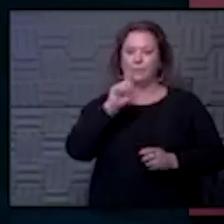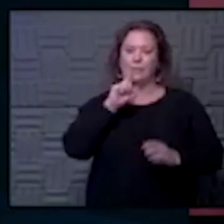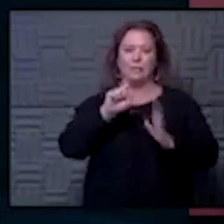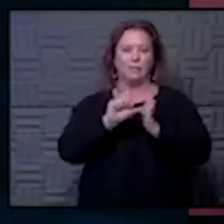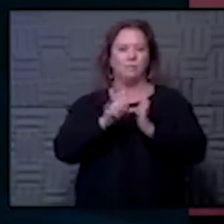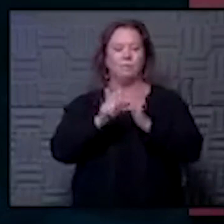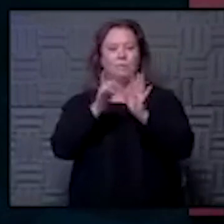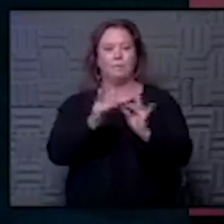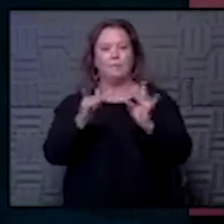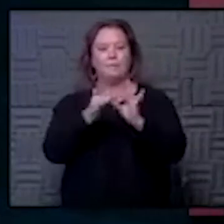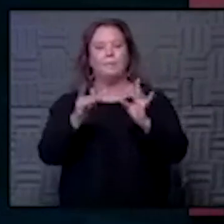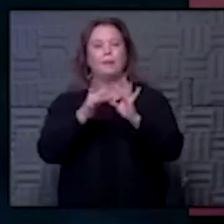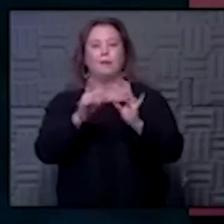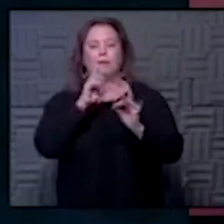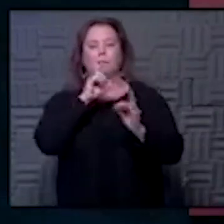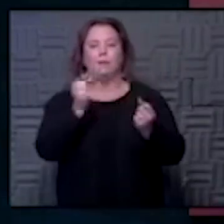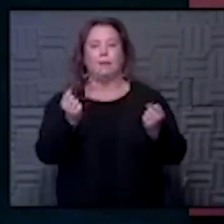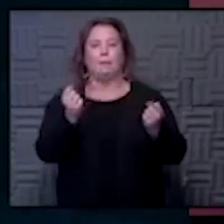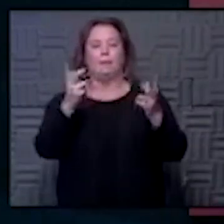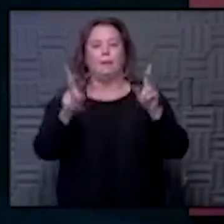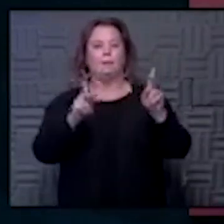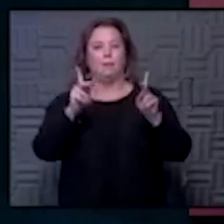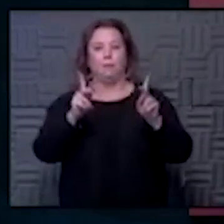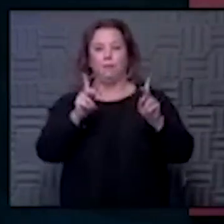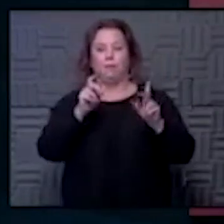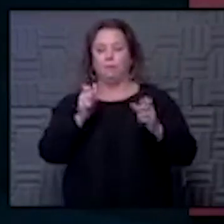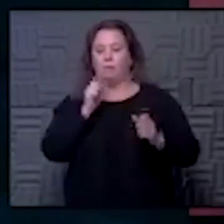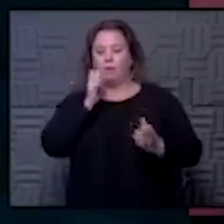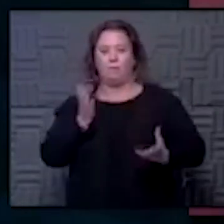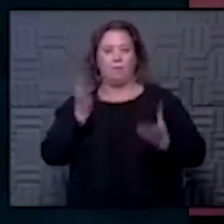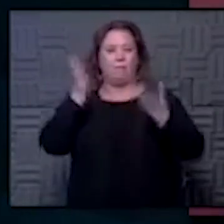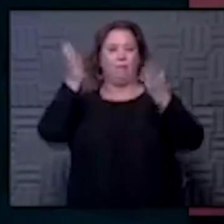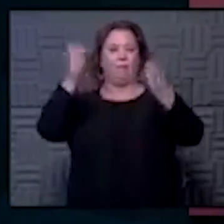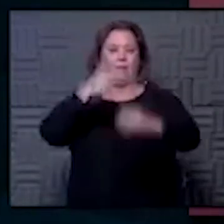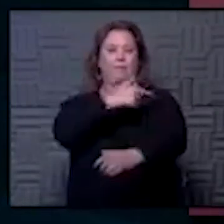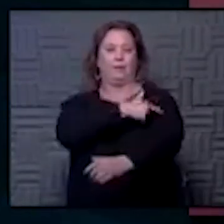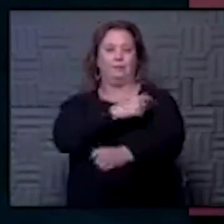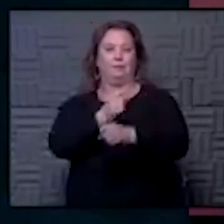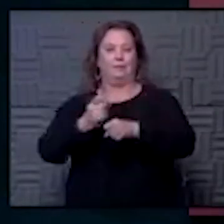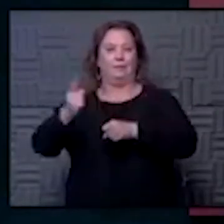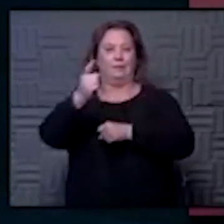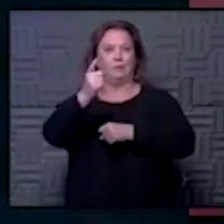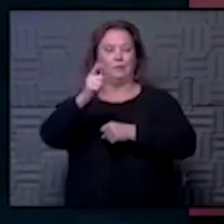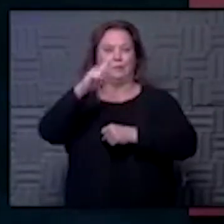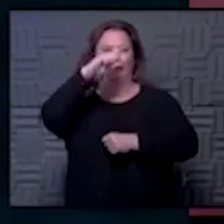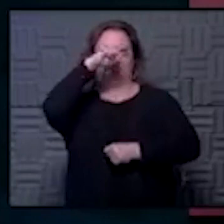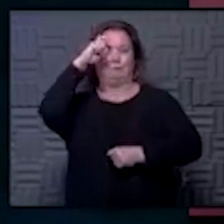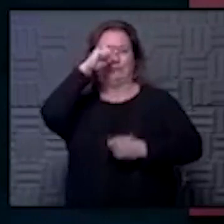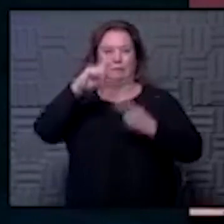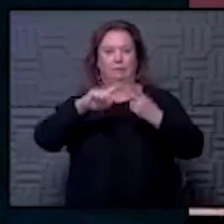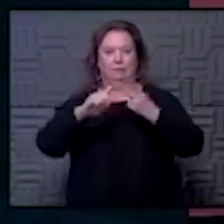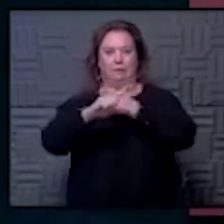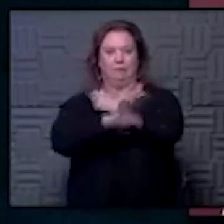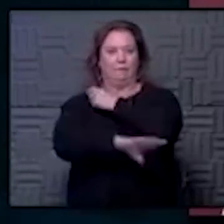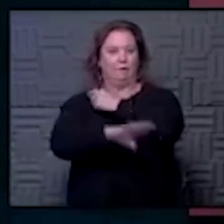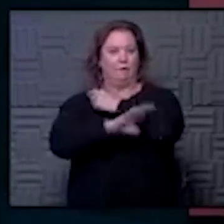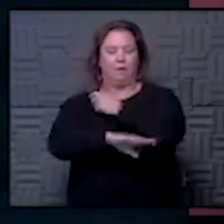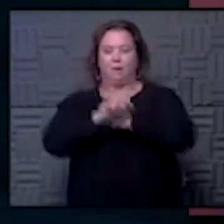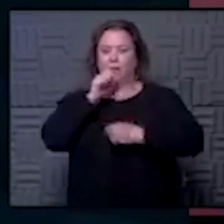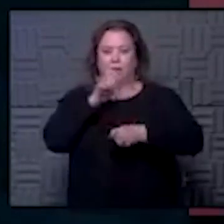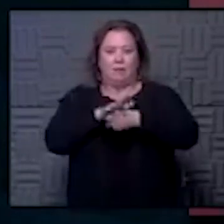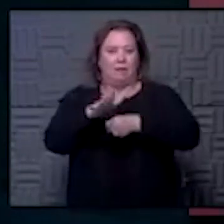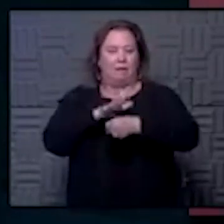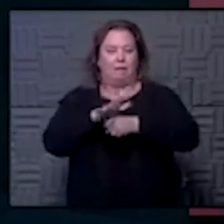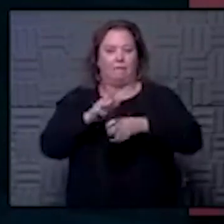really important because there's going to be many folks who won't even get offered a vaccine until probably next summer or fall or something like that because there's just not enough doses